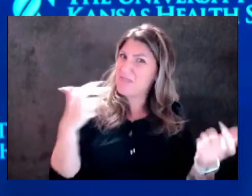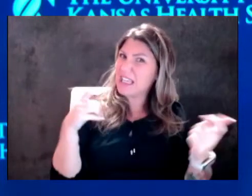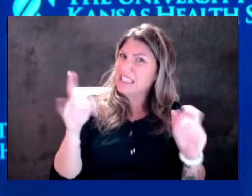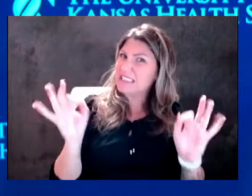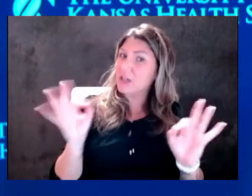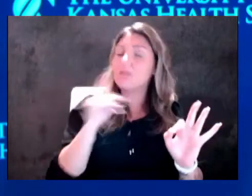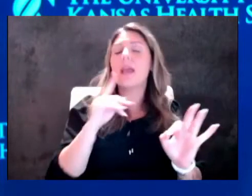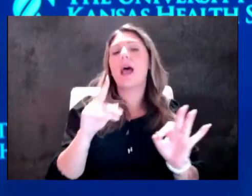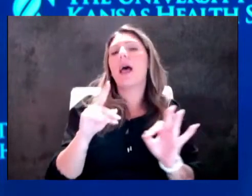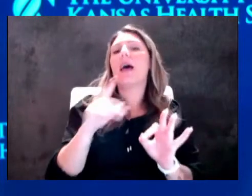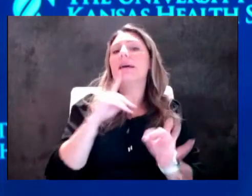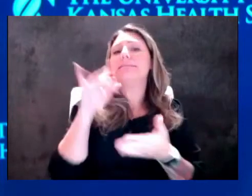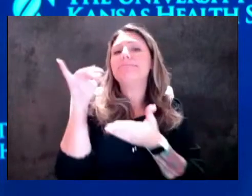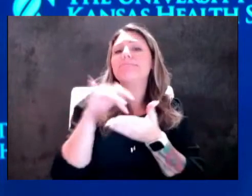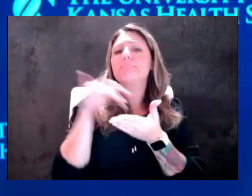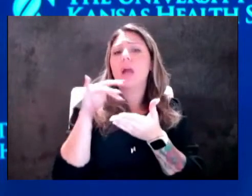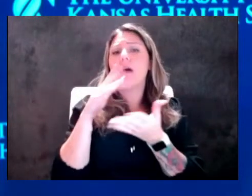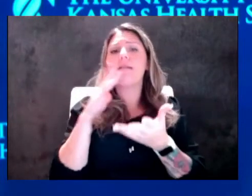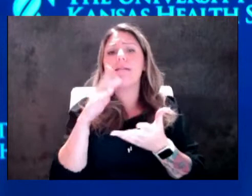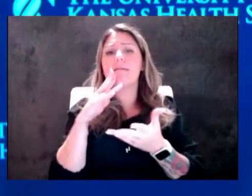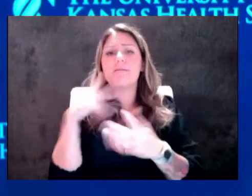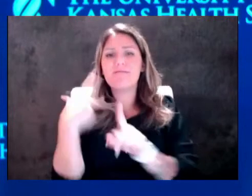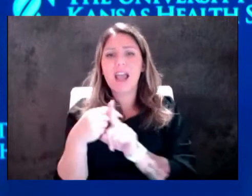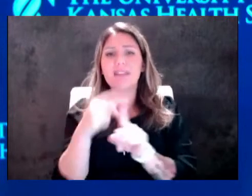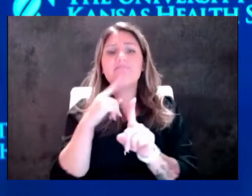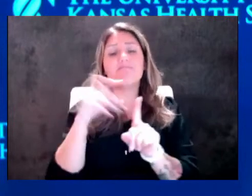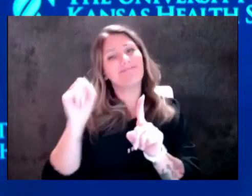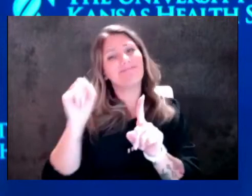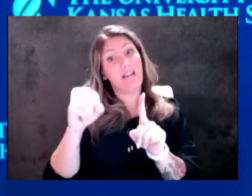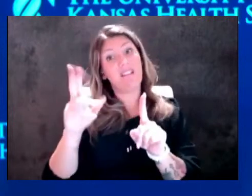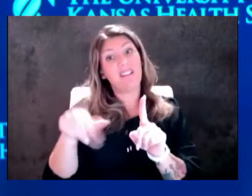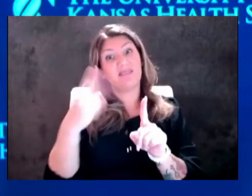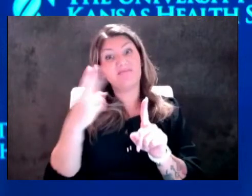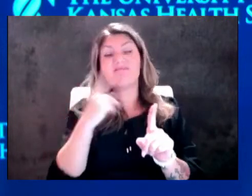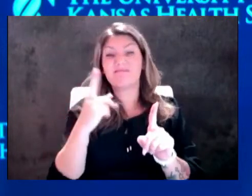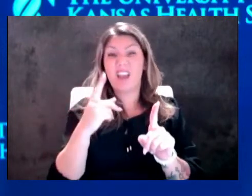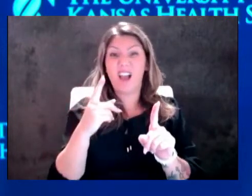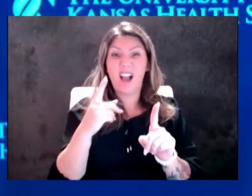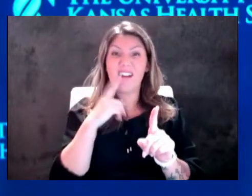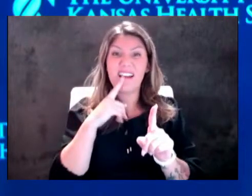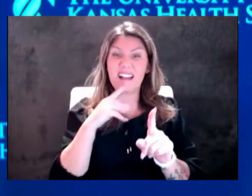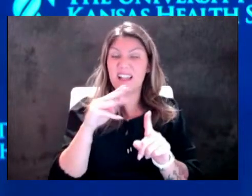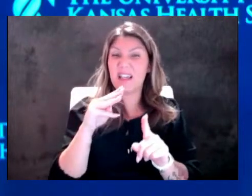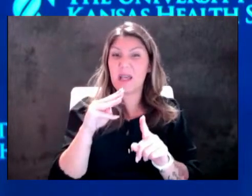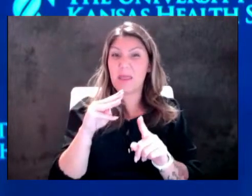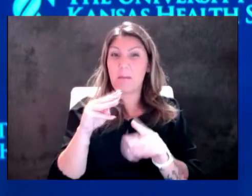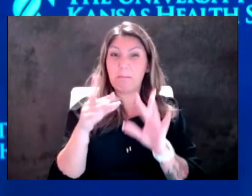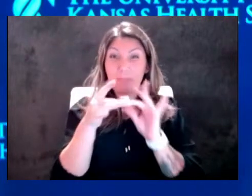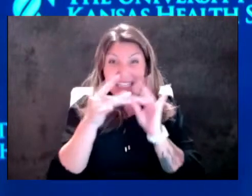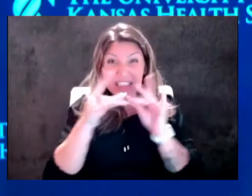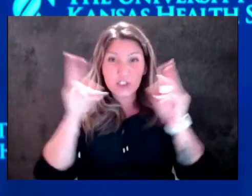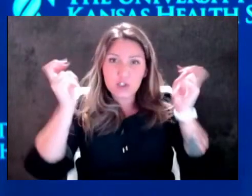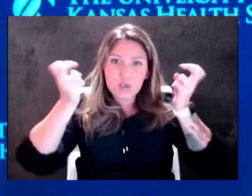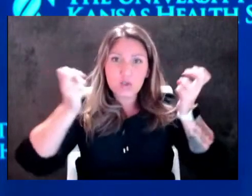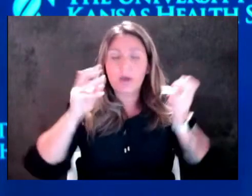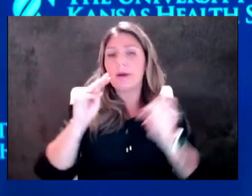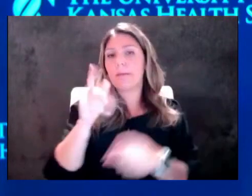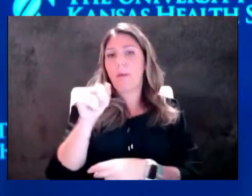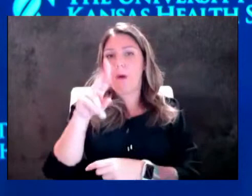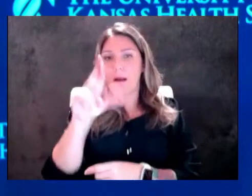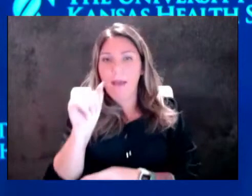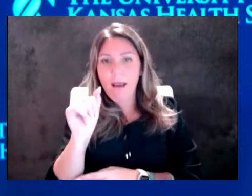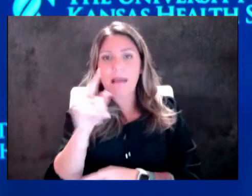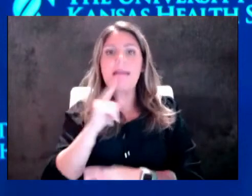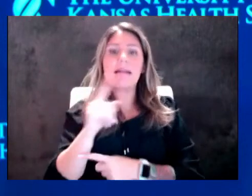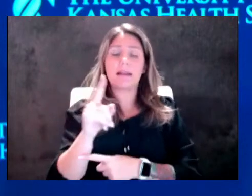deal. And it's a higher dose of the messenger RNA. So the people are still pretty highly protected at 6 months on Moderna. So if you don't